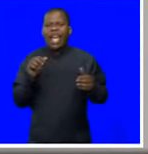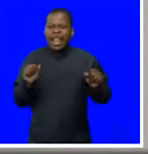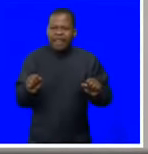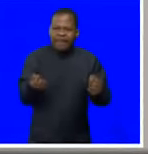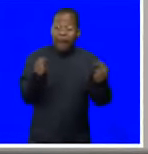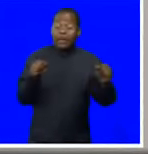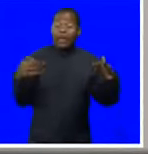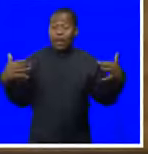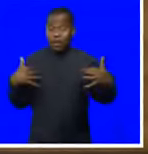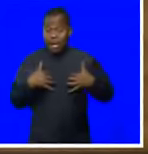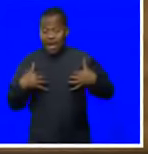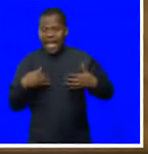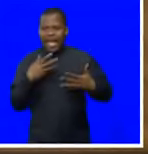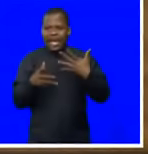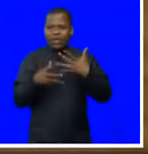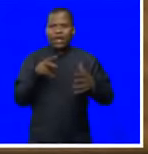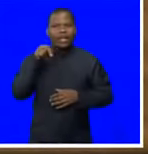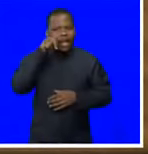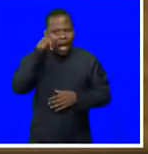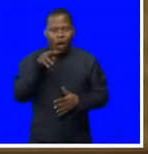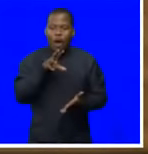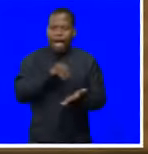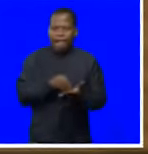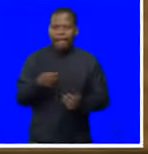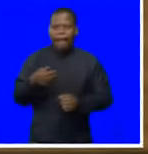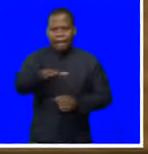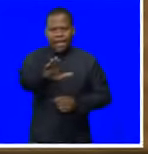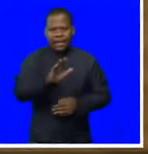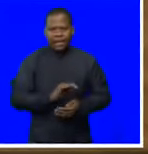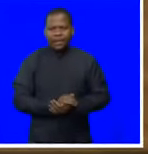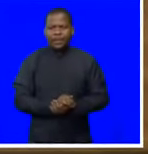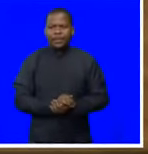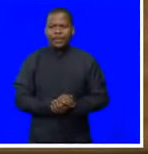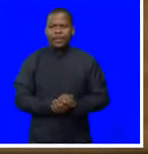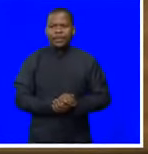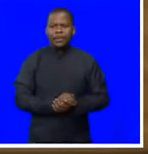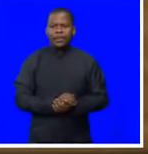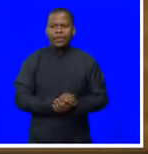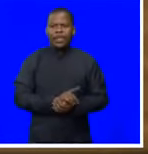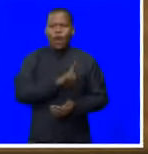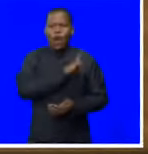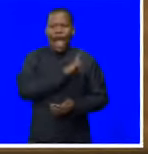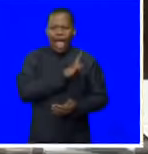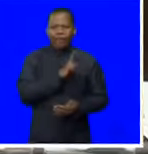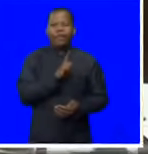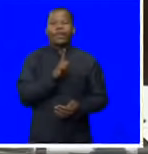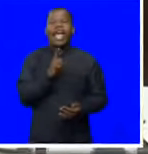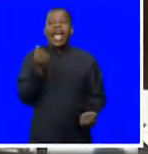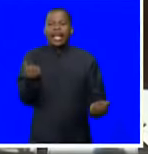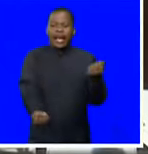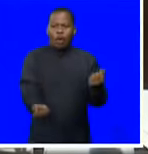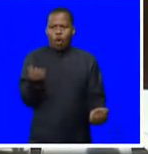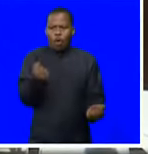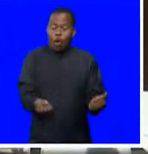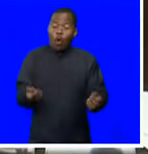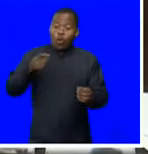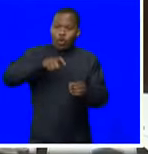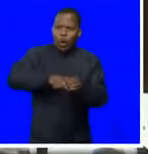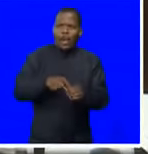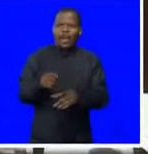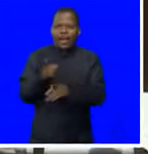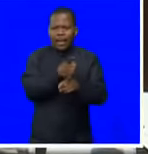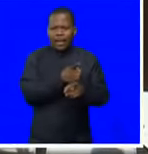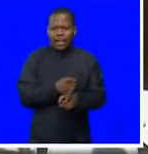violence, need in order to be offered and accorded justice. So this